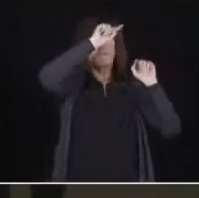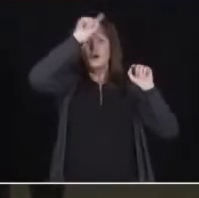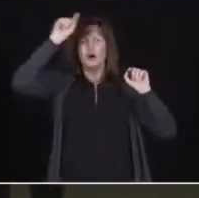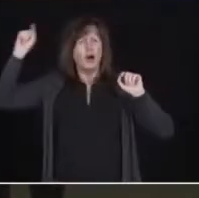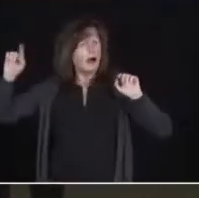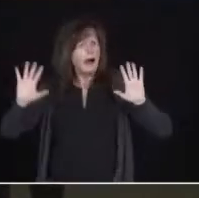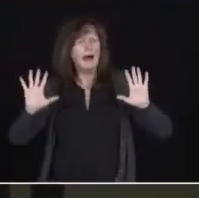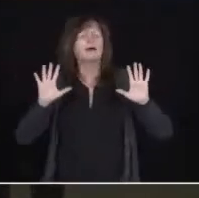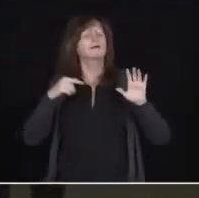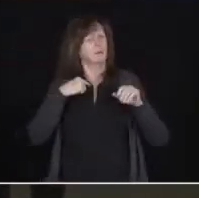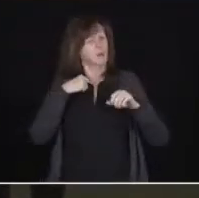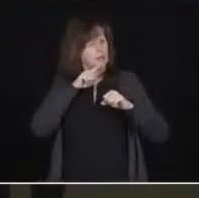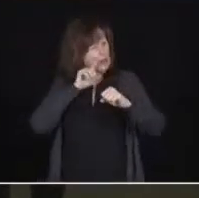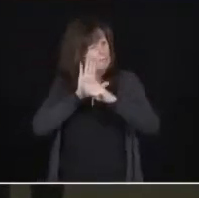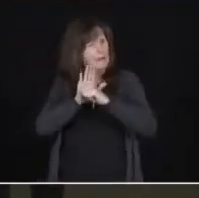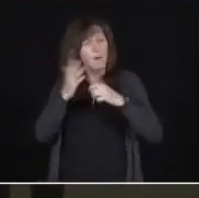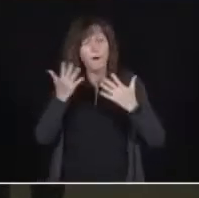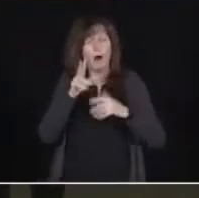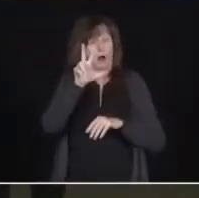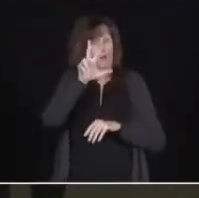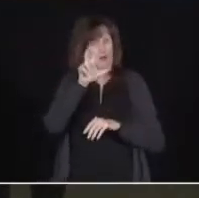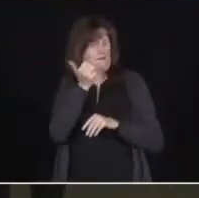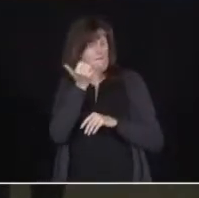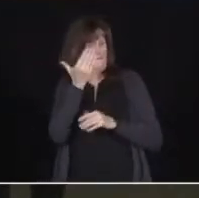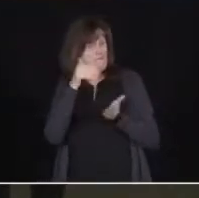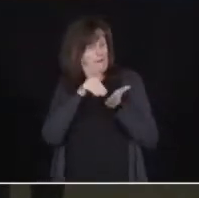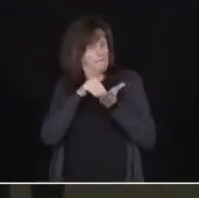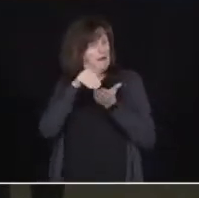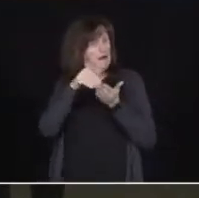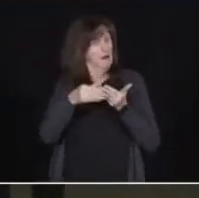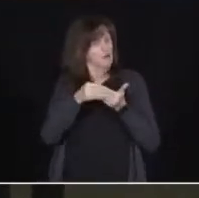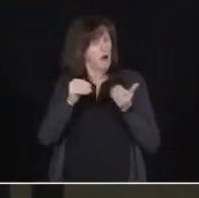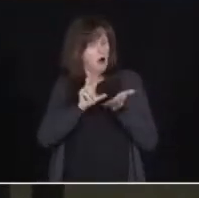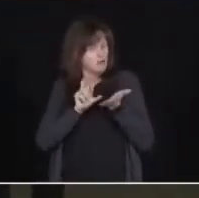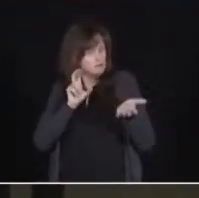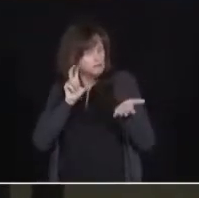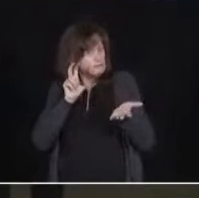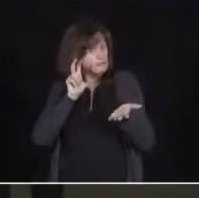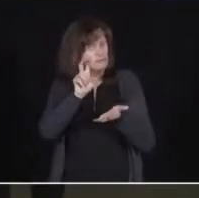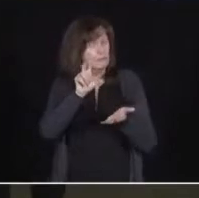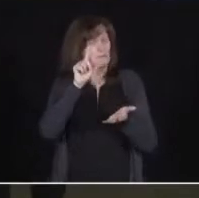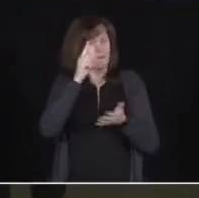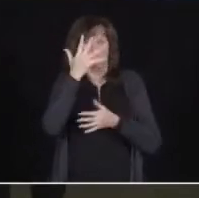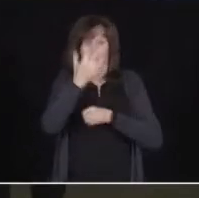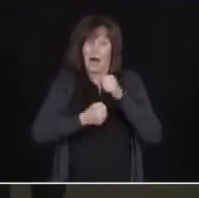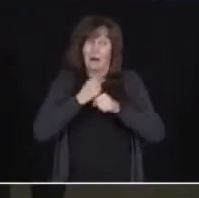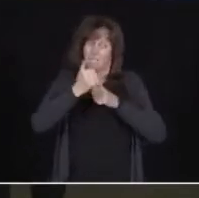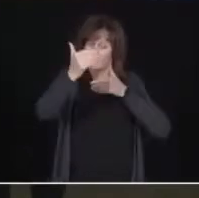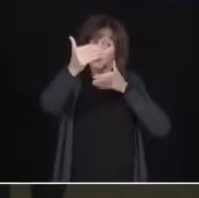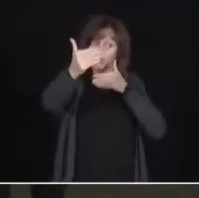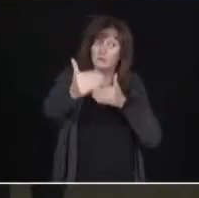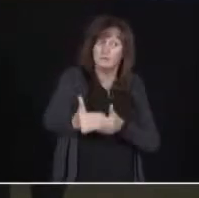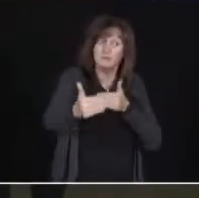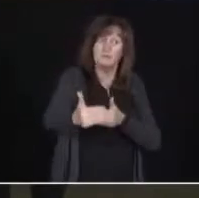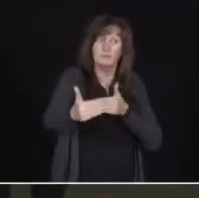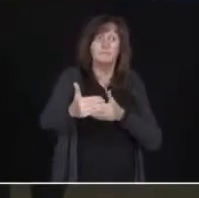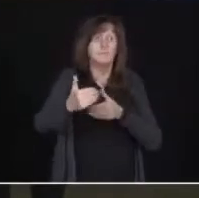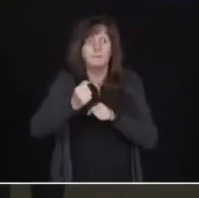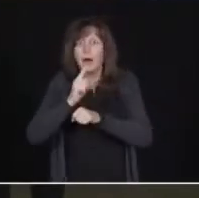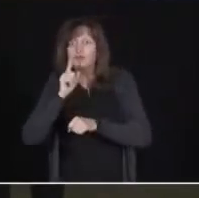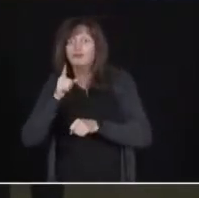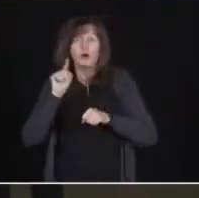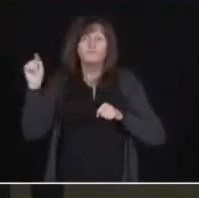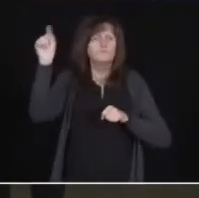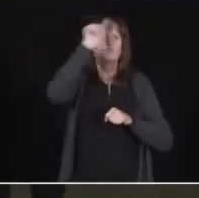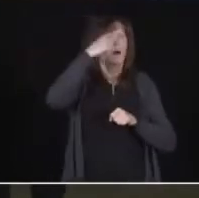$315 million over 5 years to expand and improve internet and cell service in more underserved